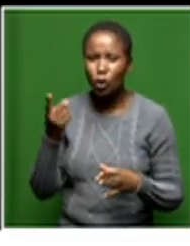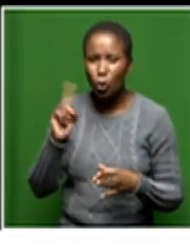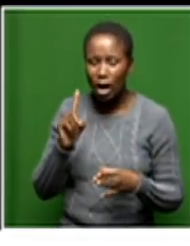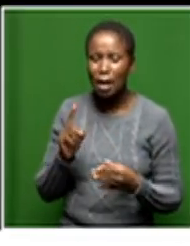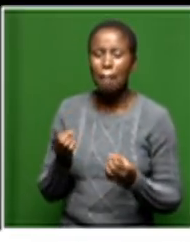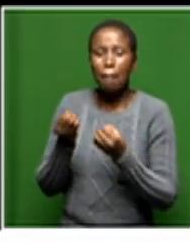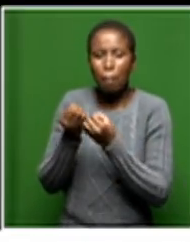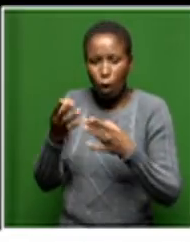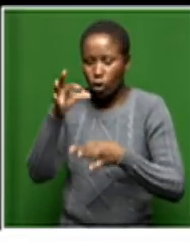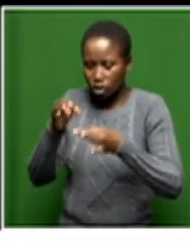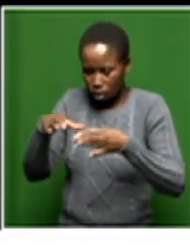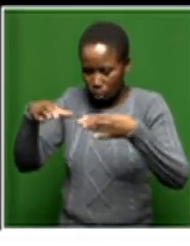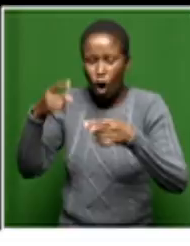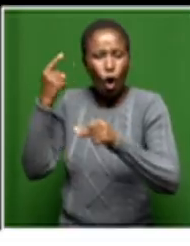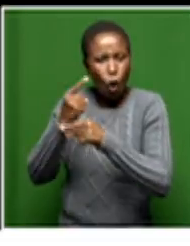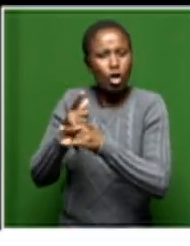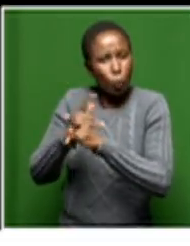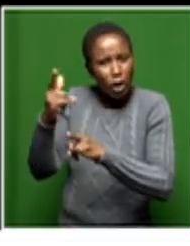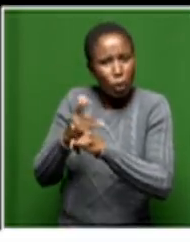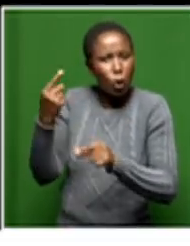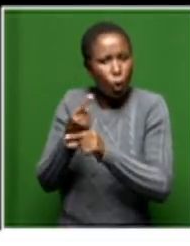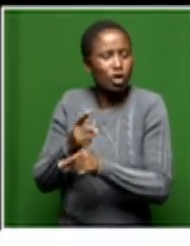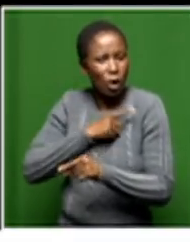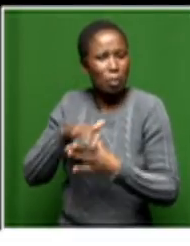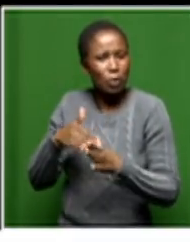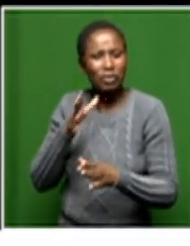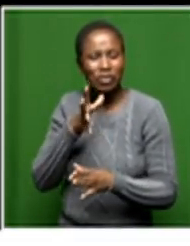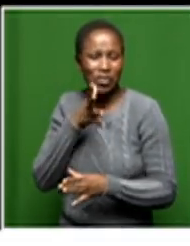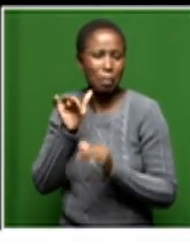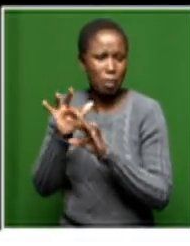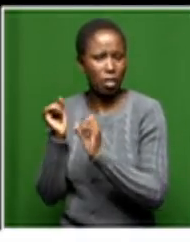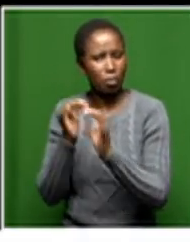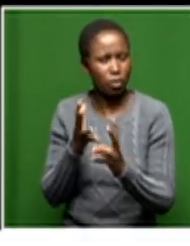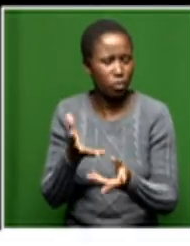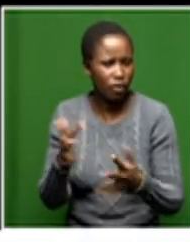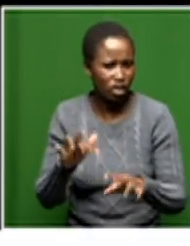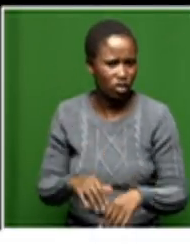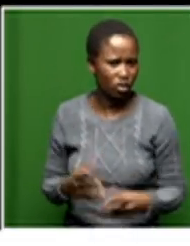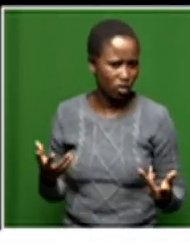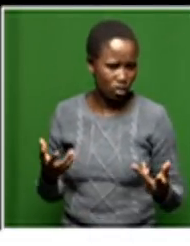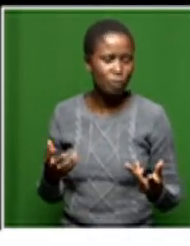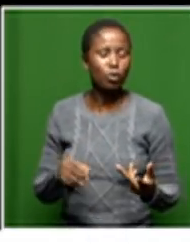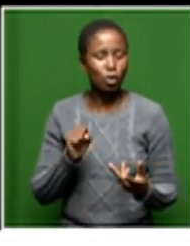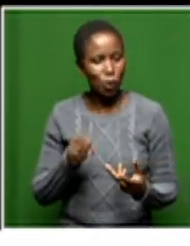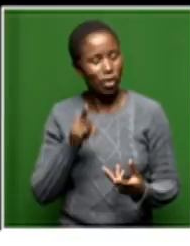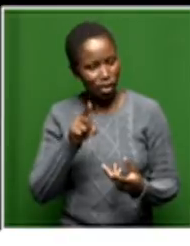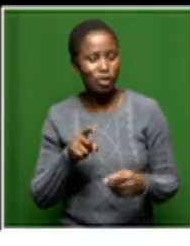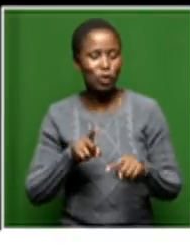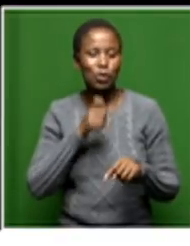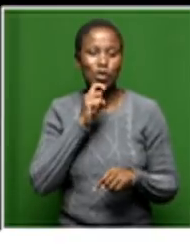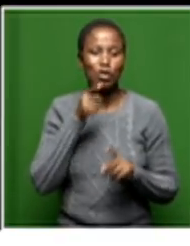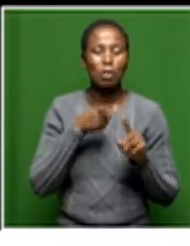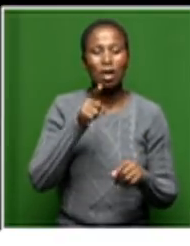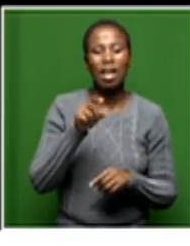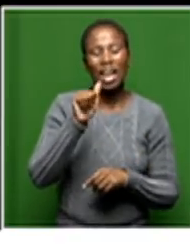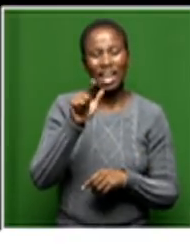always wins whatever motion, whatever debate. She was being unfair as far as ATM is concerned. You know,